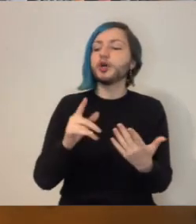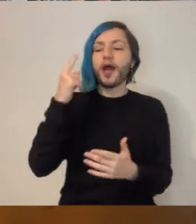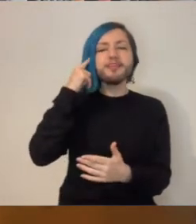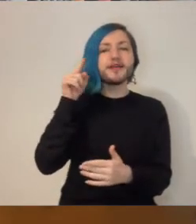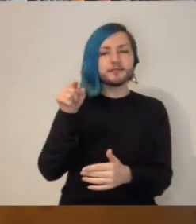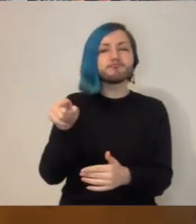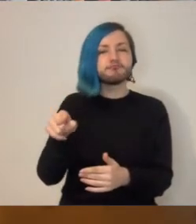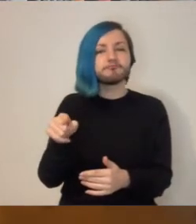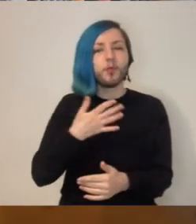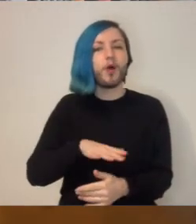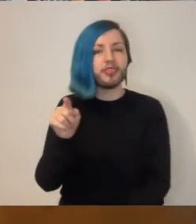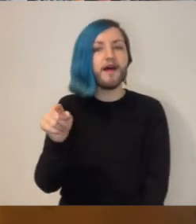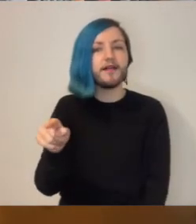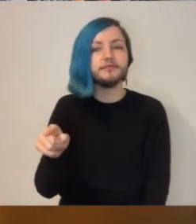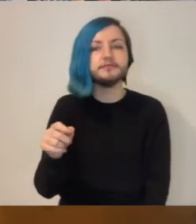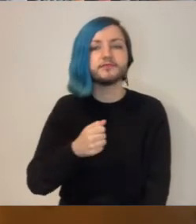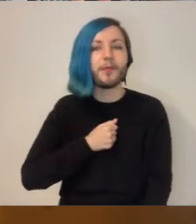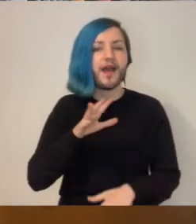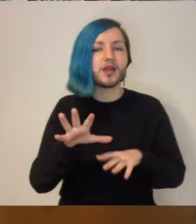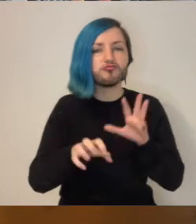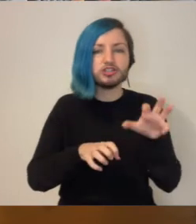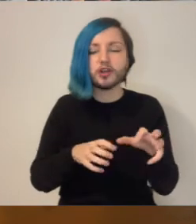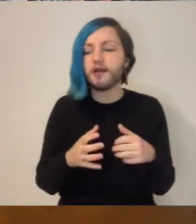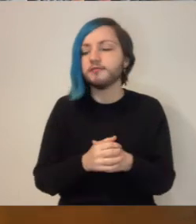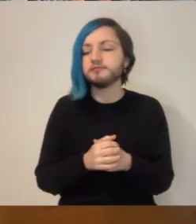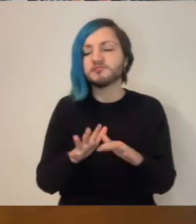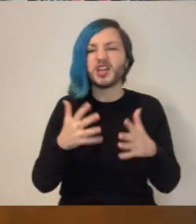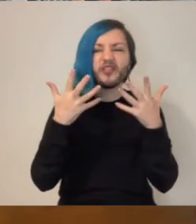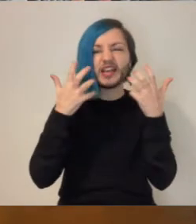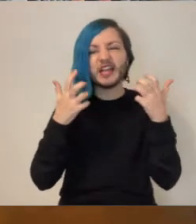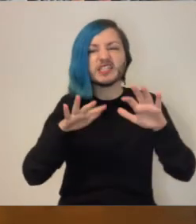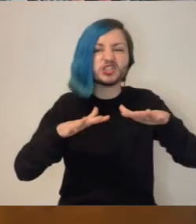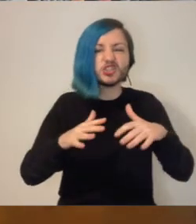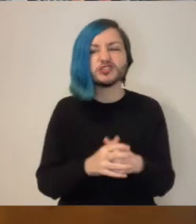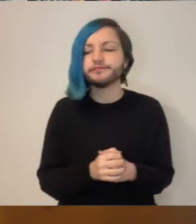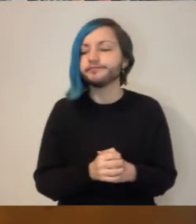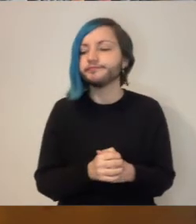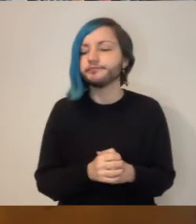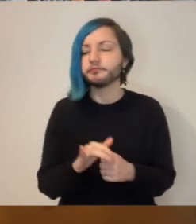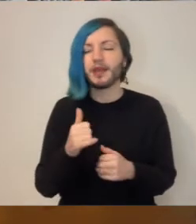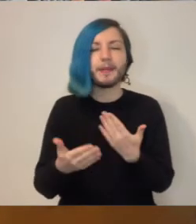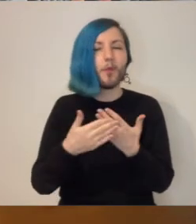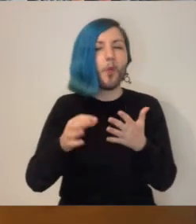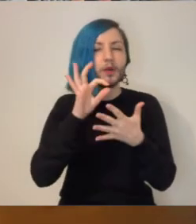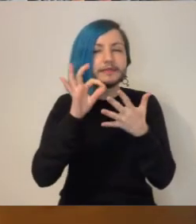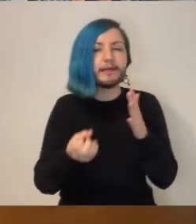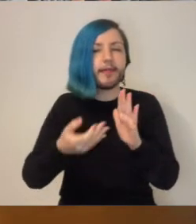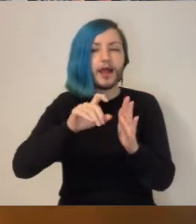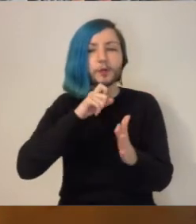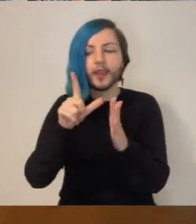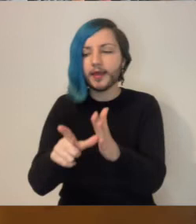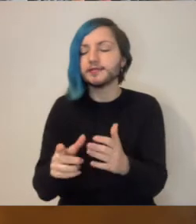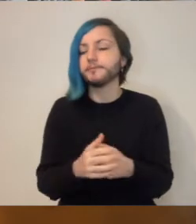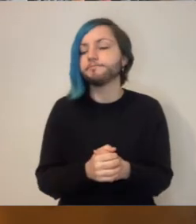I think, what I'm going to go for as my creature, kind of cat type thing. And I might add a bit